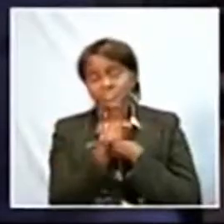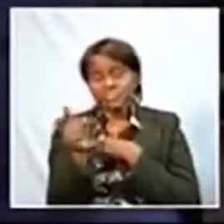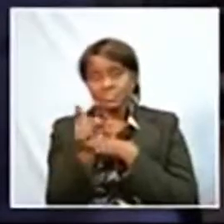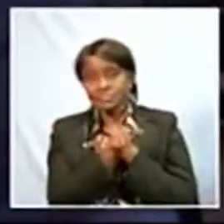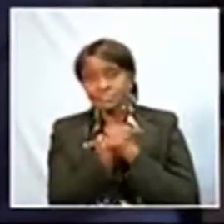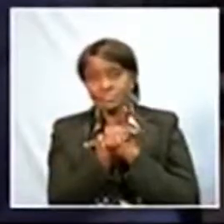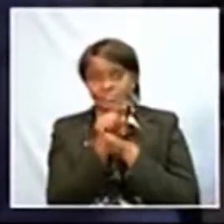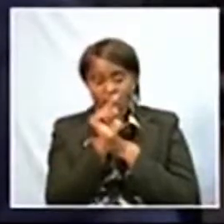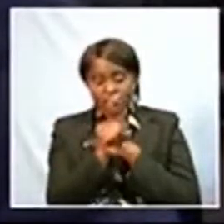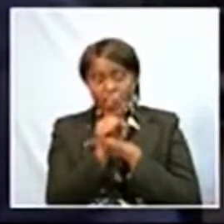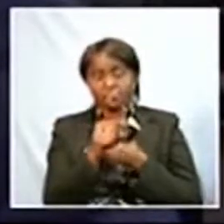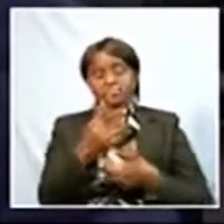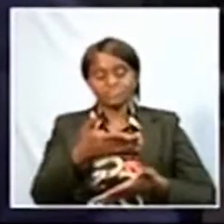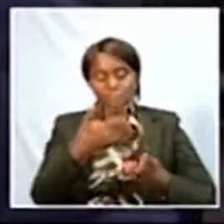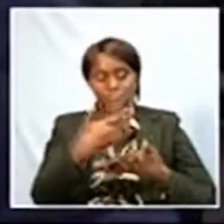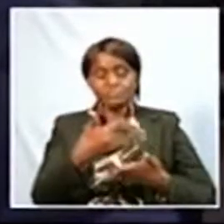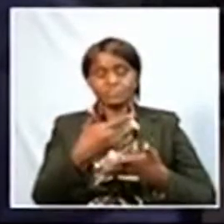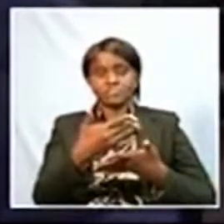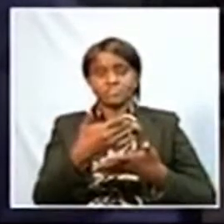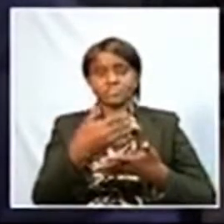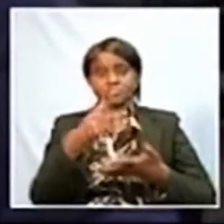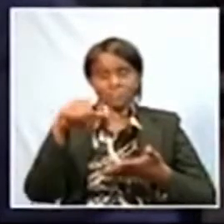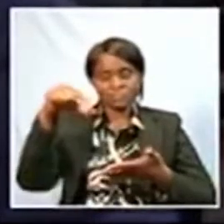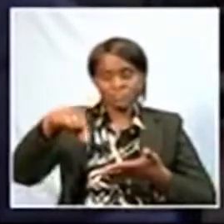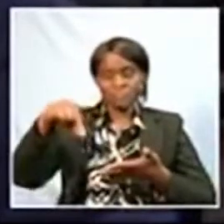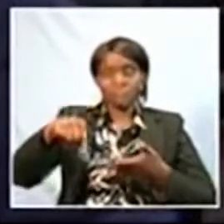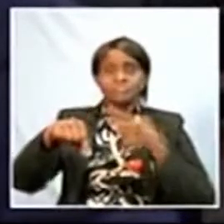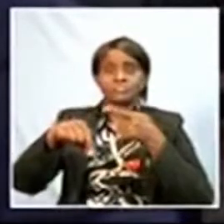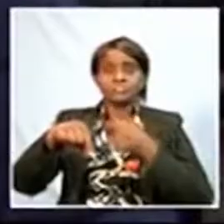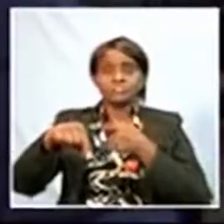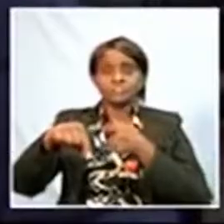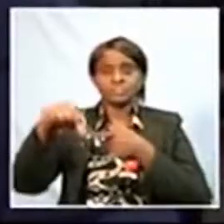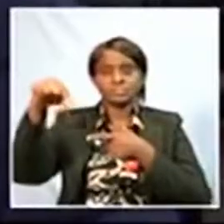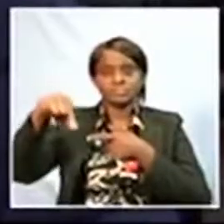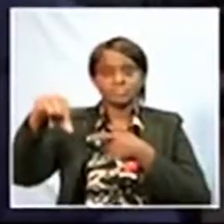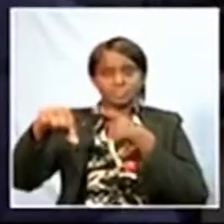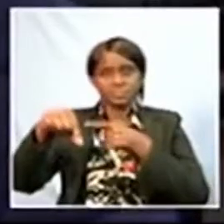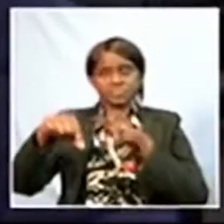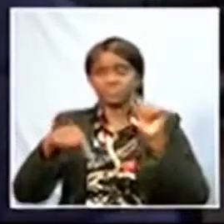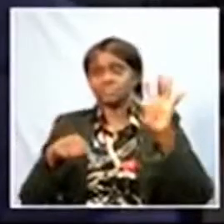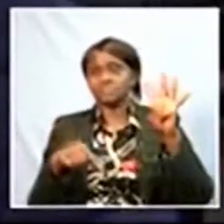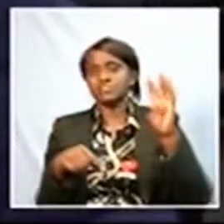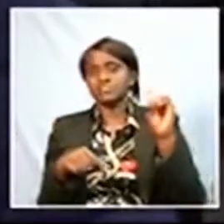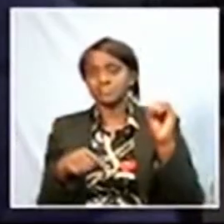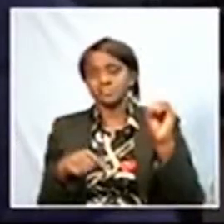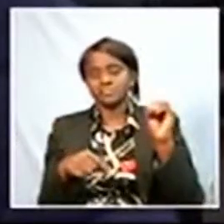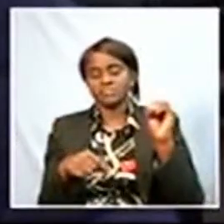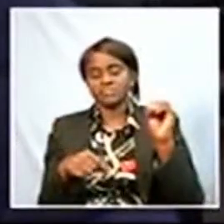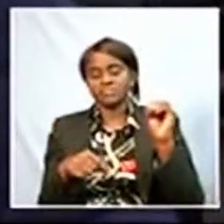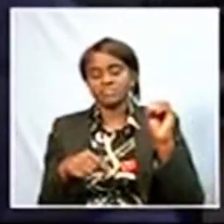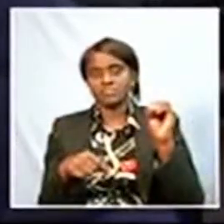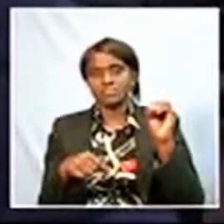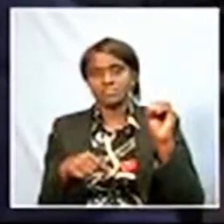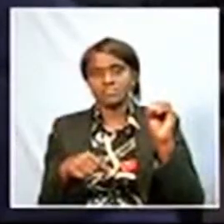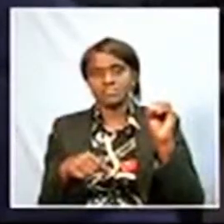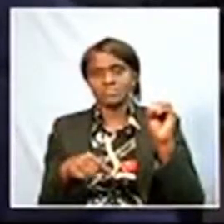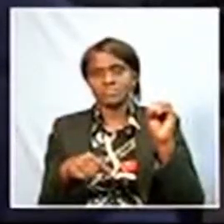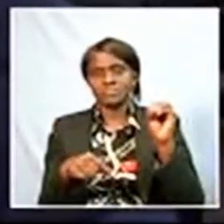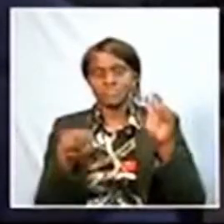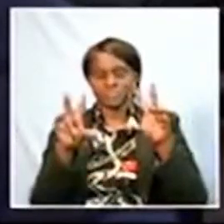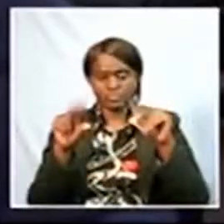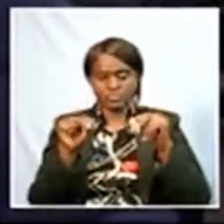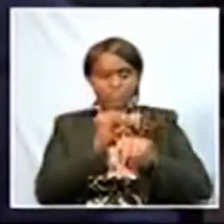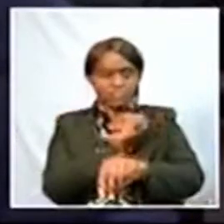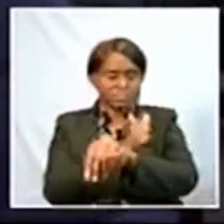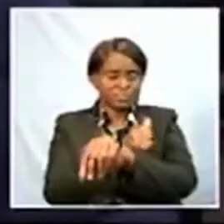on the document, on the quotation was fought, and no